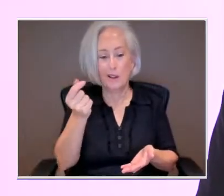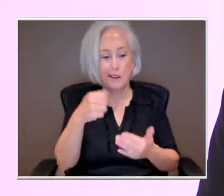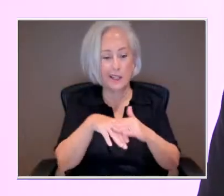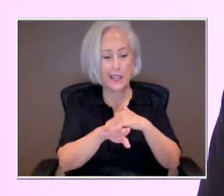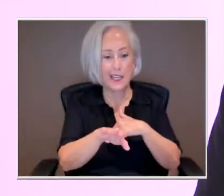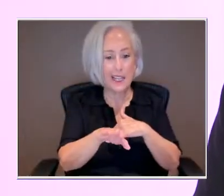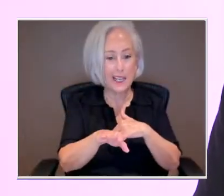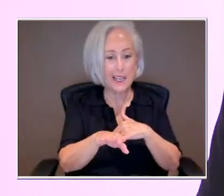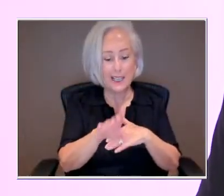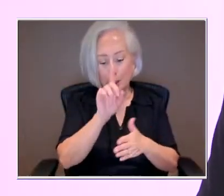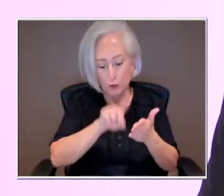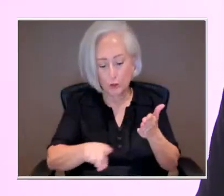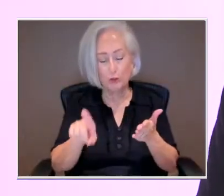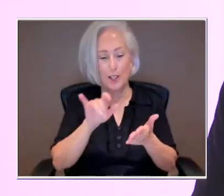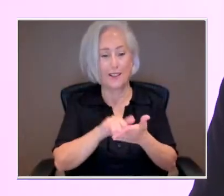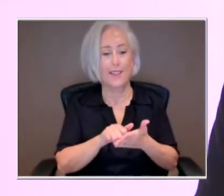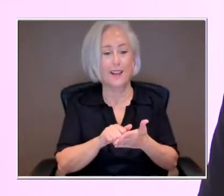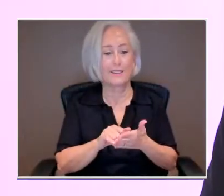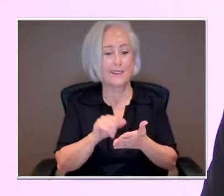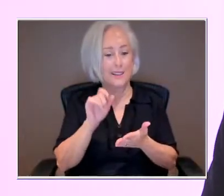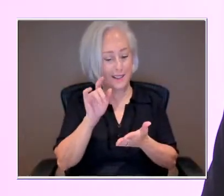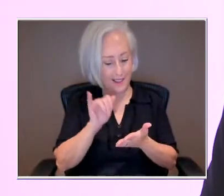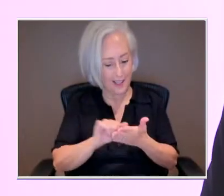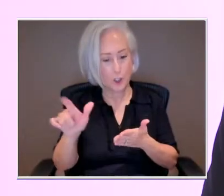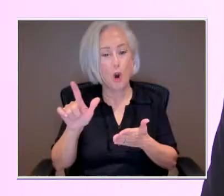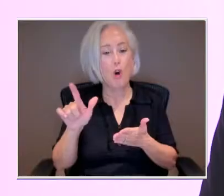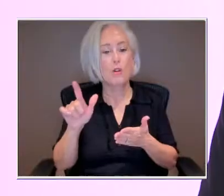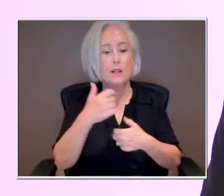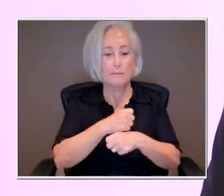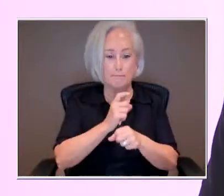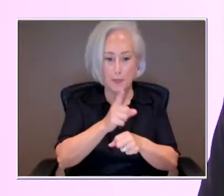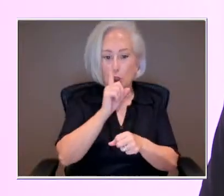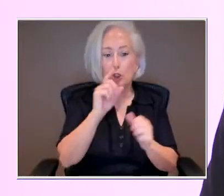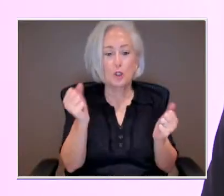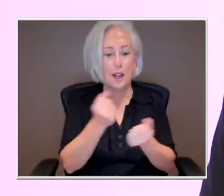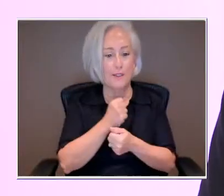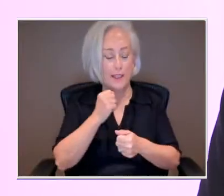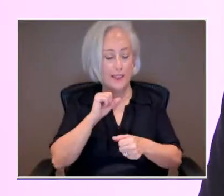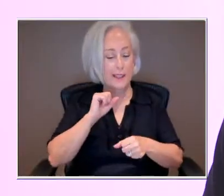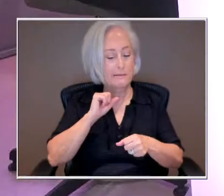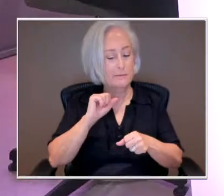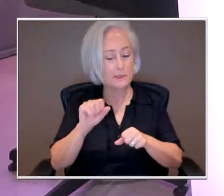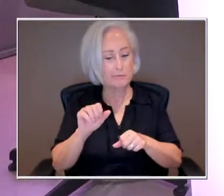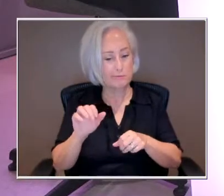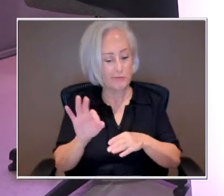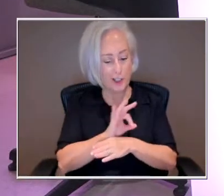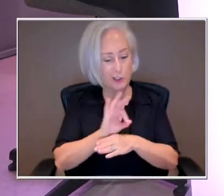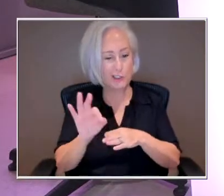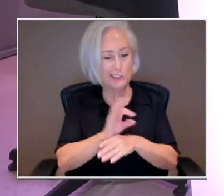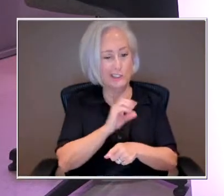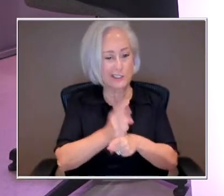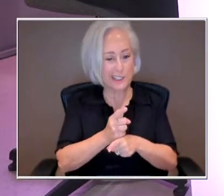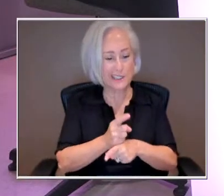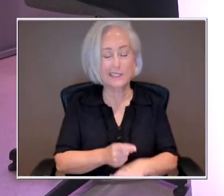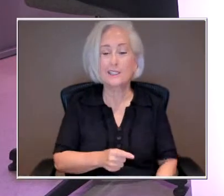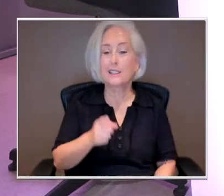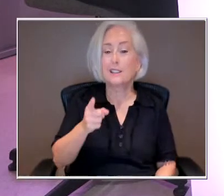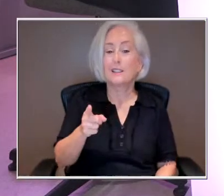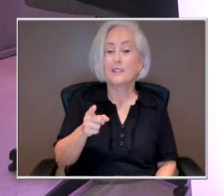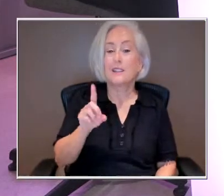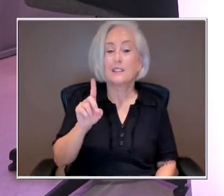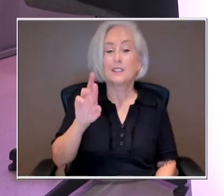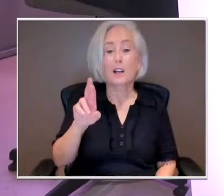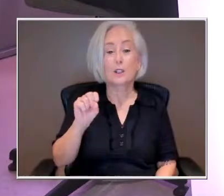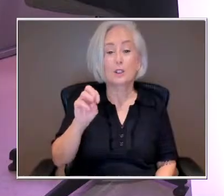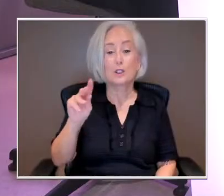check. That's all it is. It's just a check, just to make sure everything's working as it should. And Dr. Soma, what is the takeaway you want from our